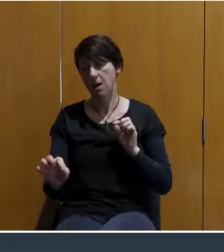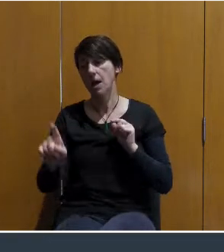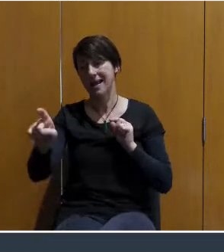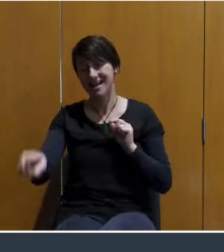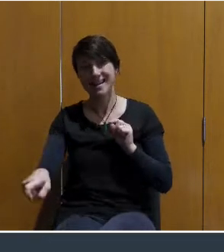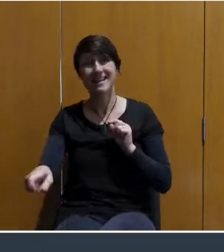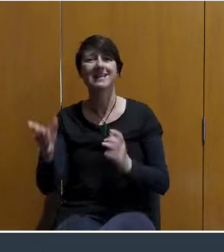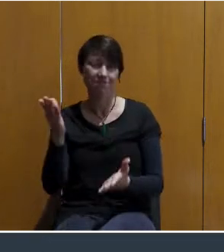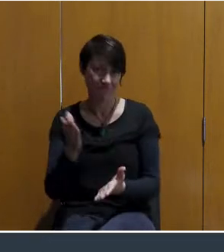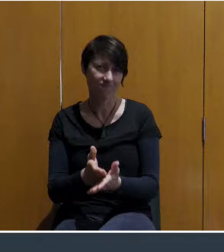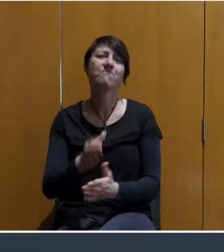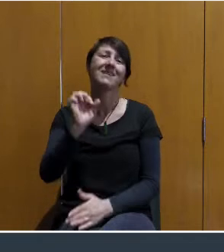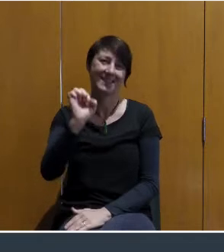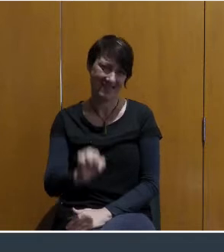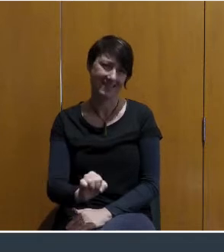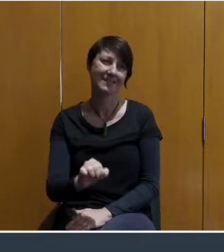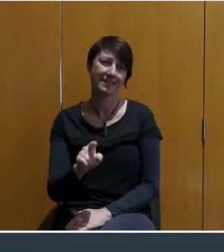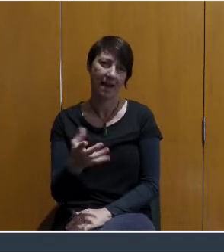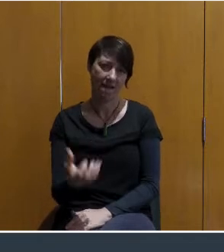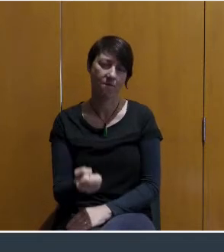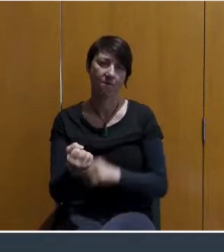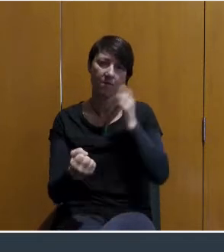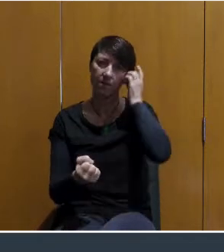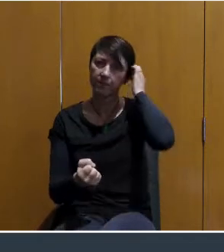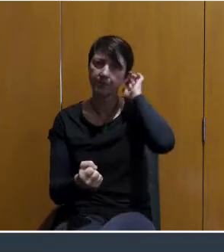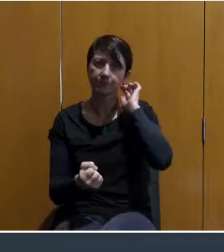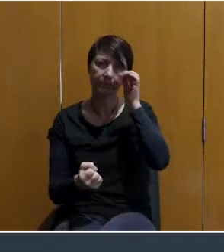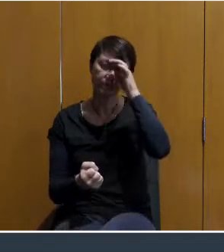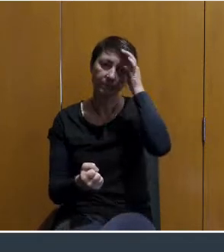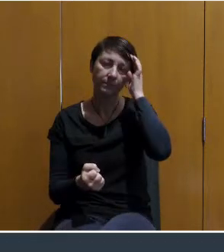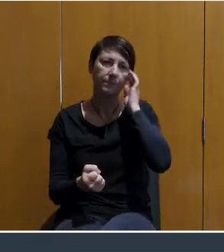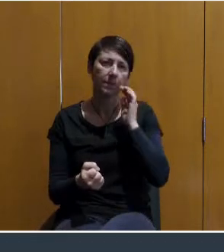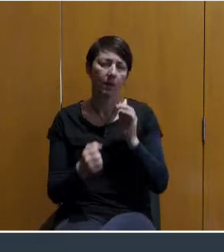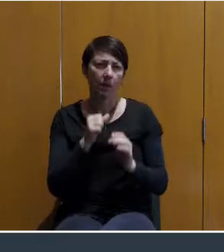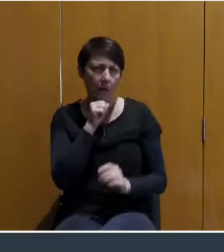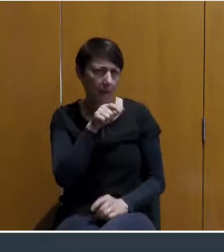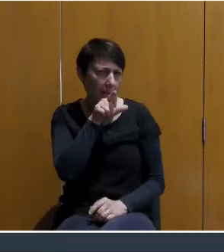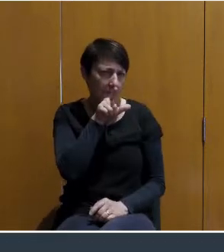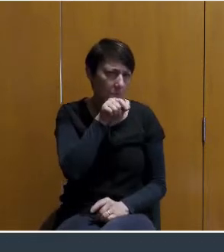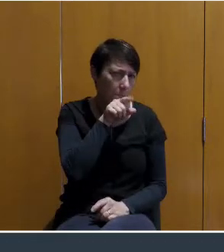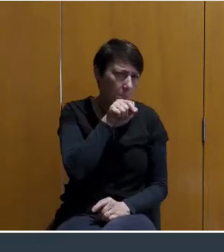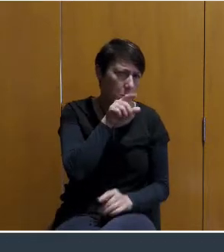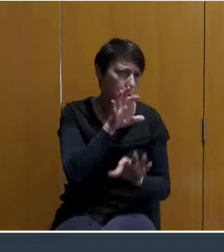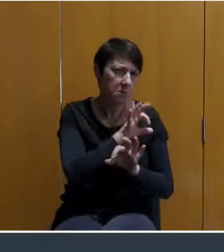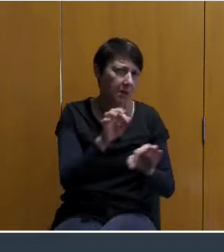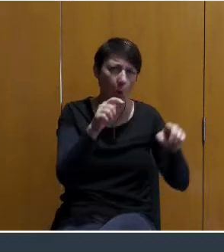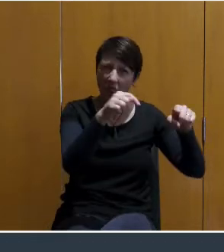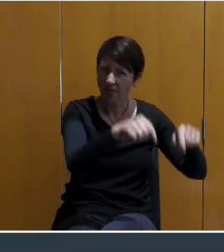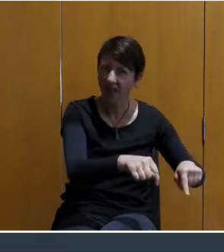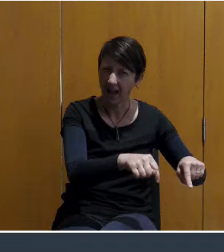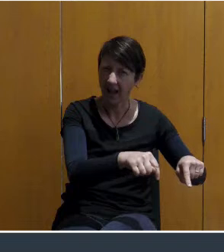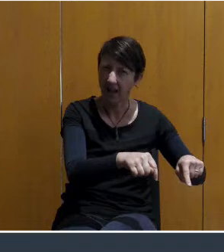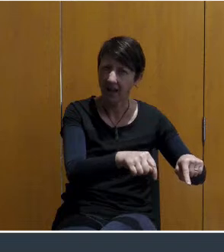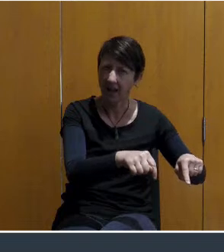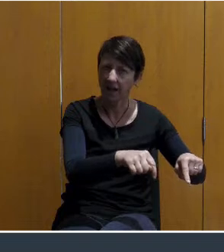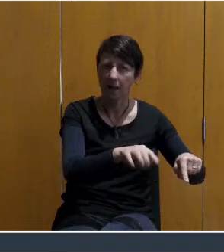not too confusing, when birds are not present, I don't know your beach very well, but if they're not present, if it's outside